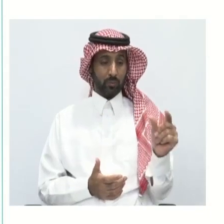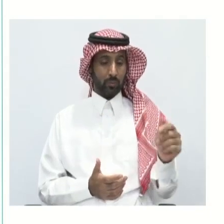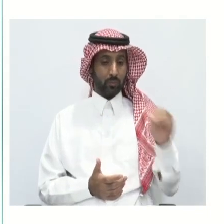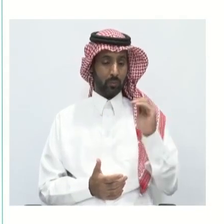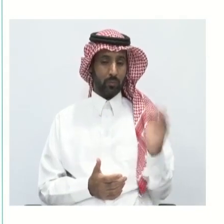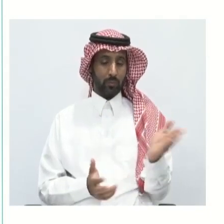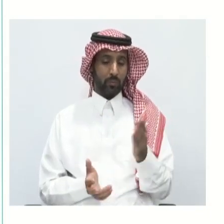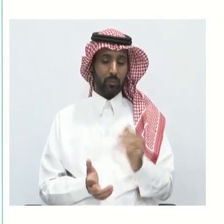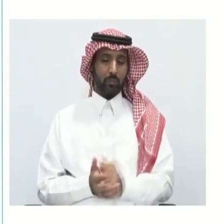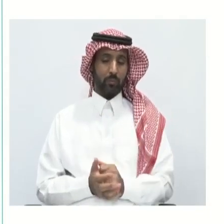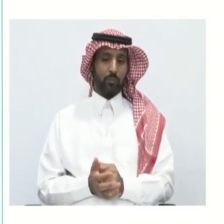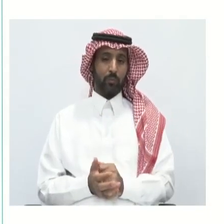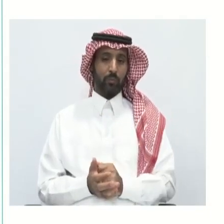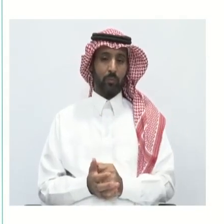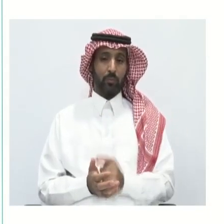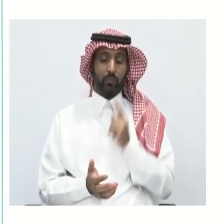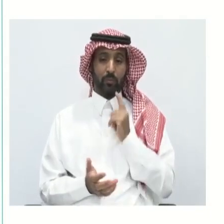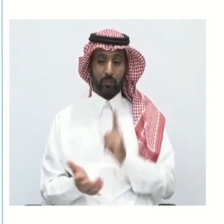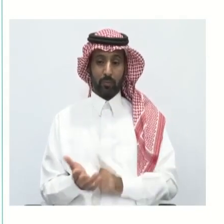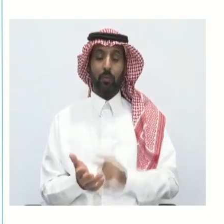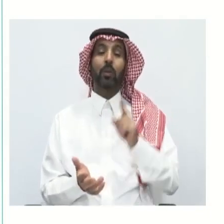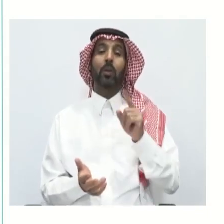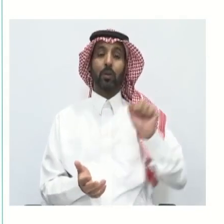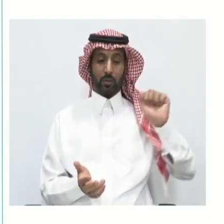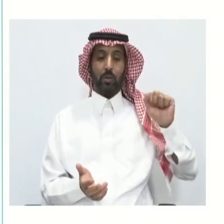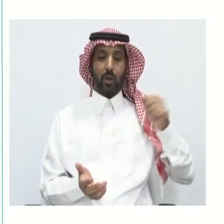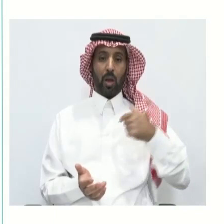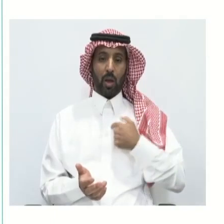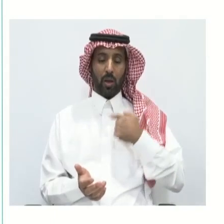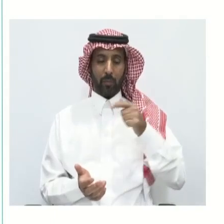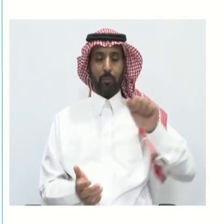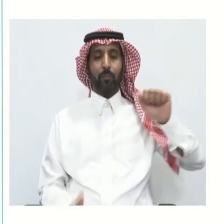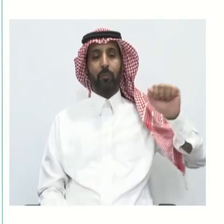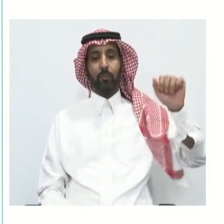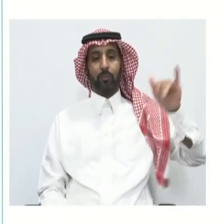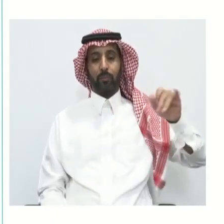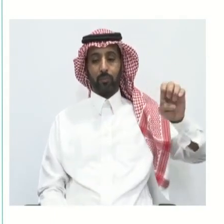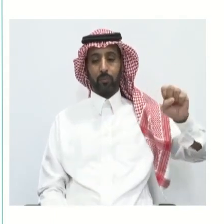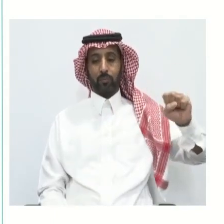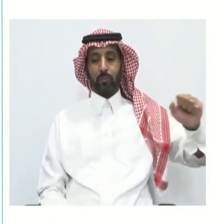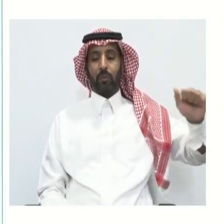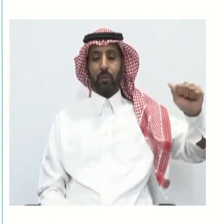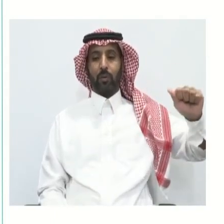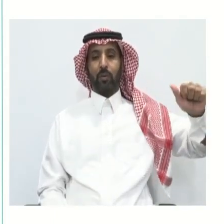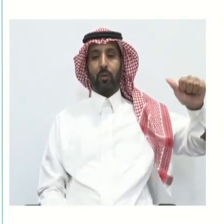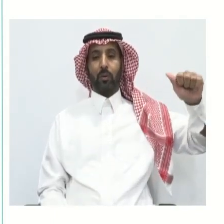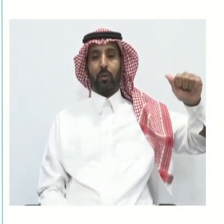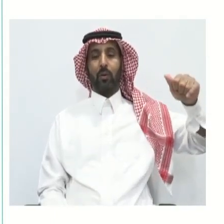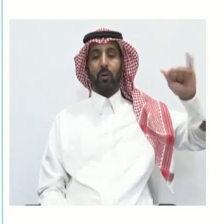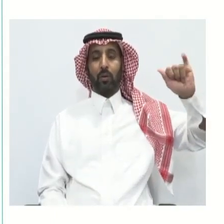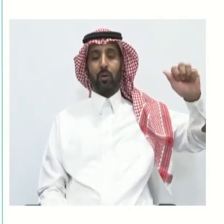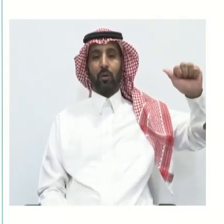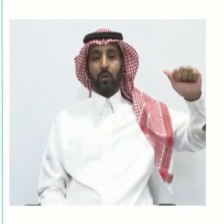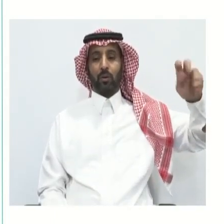you can say, maybe it's an affirmative, you say, yes, I am, or a negative, no, I'm not. So this is